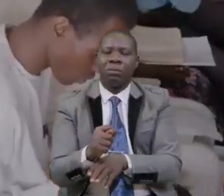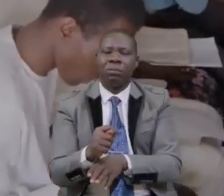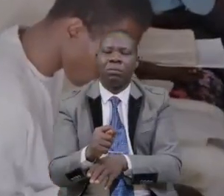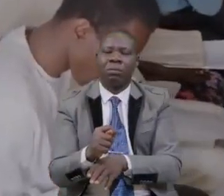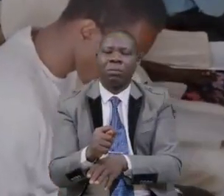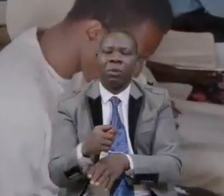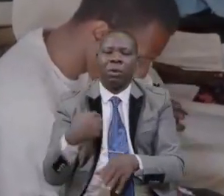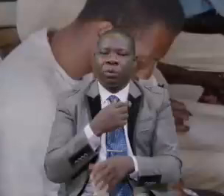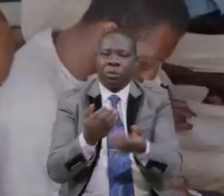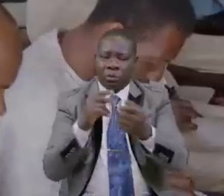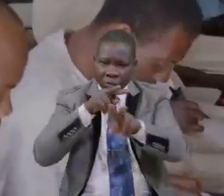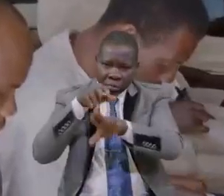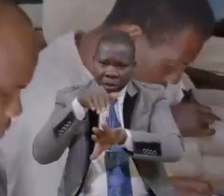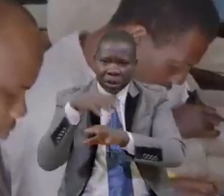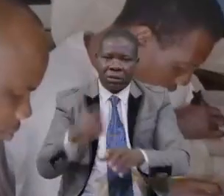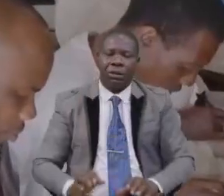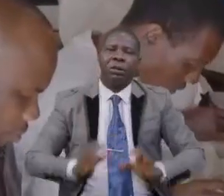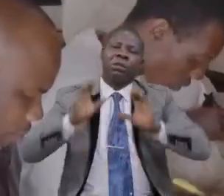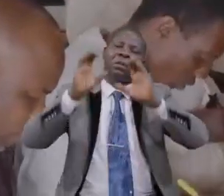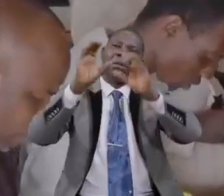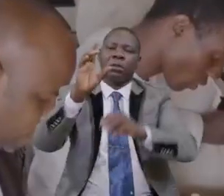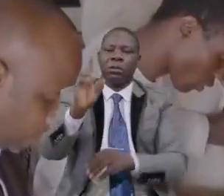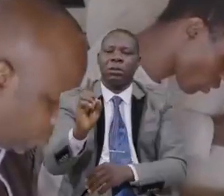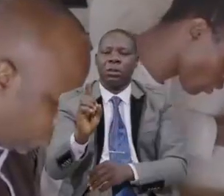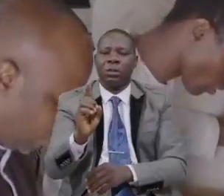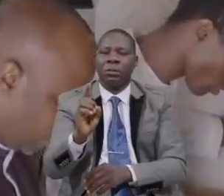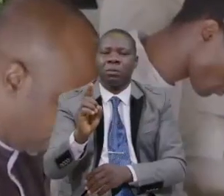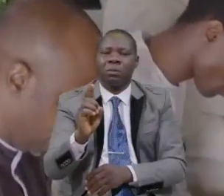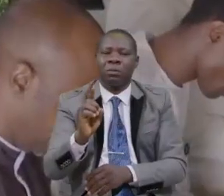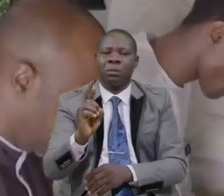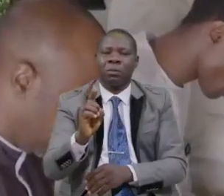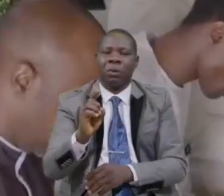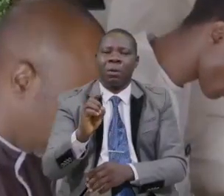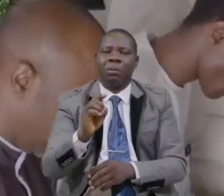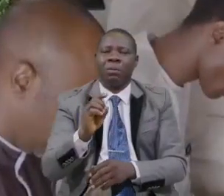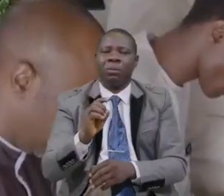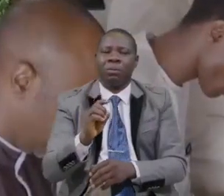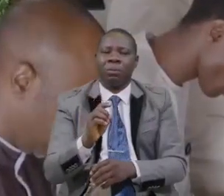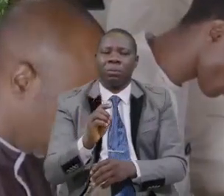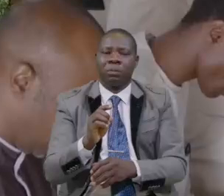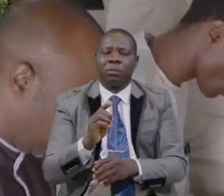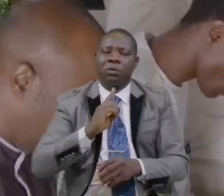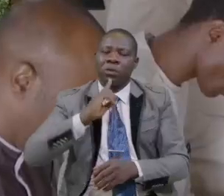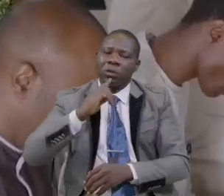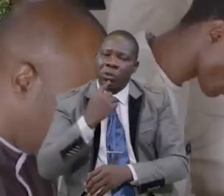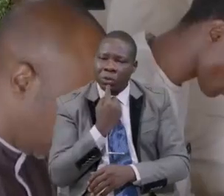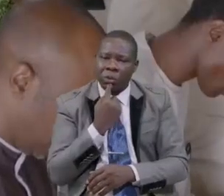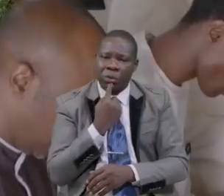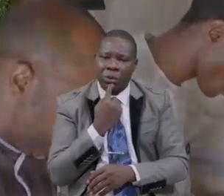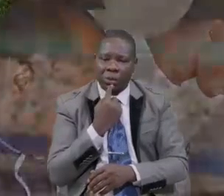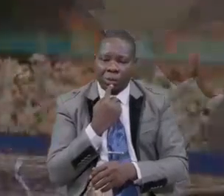we're looking at the consecrated, importunate ministers,